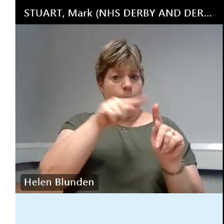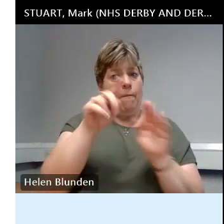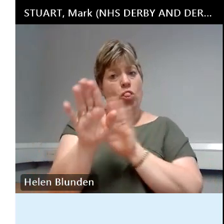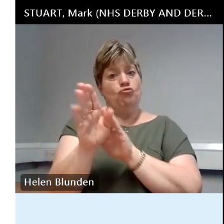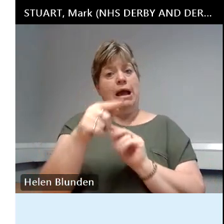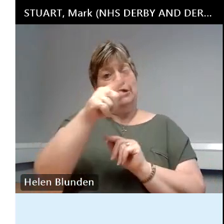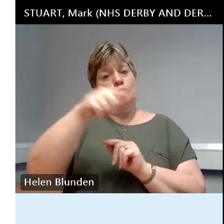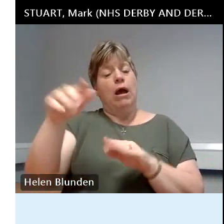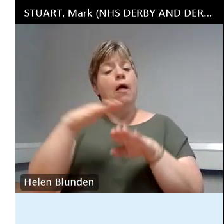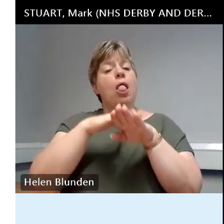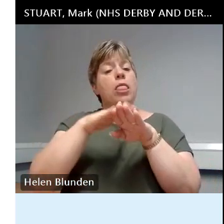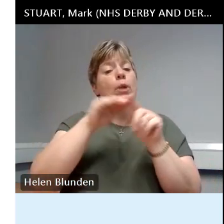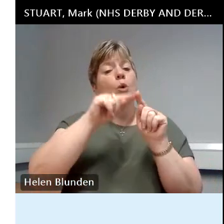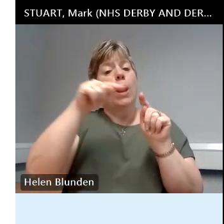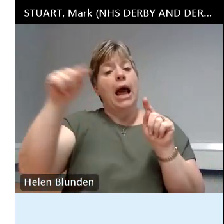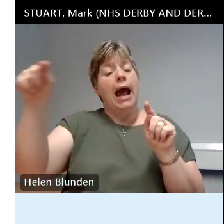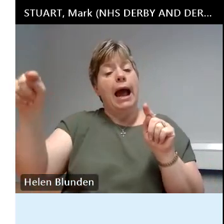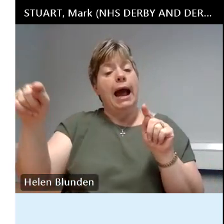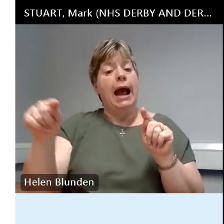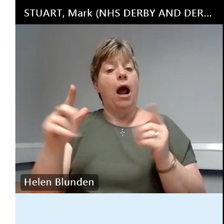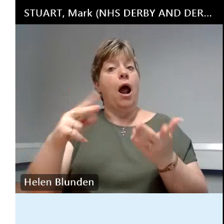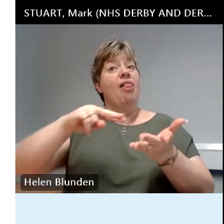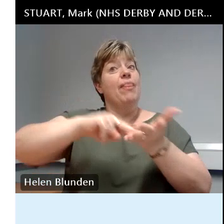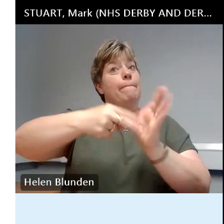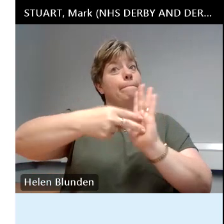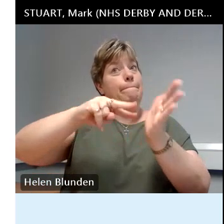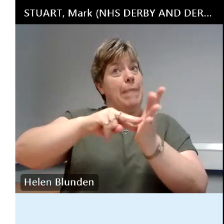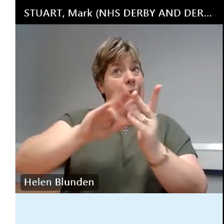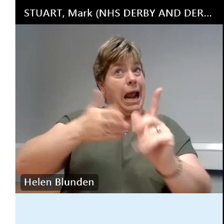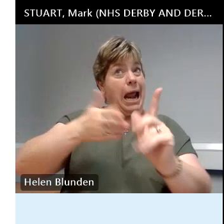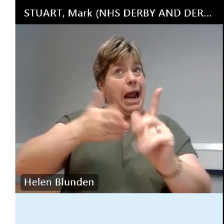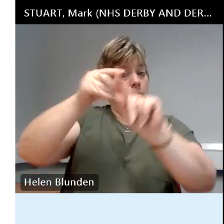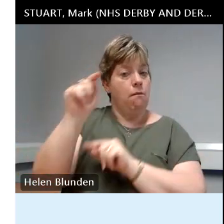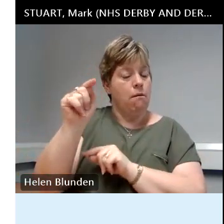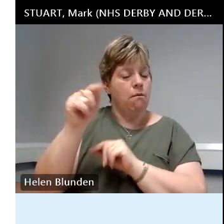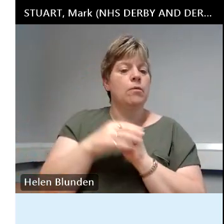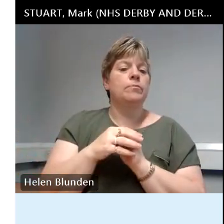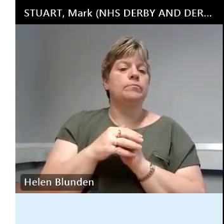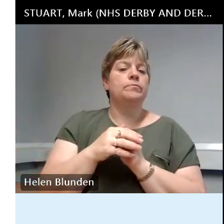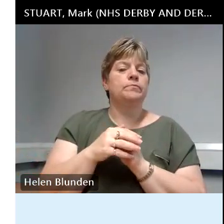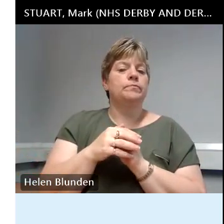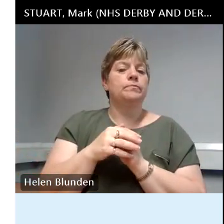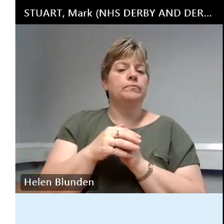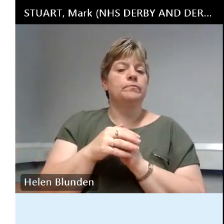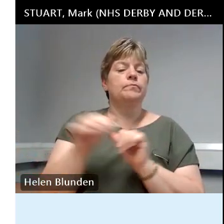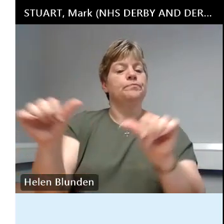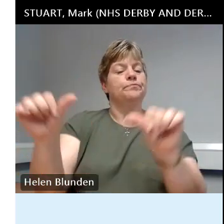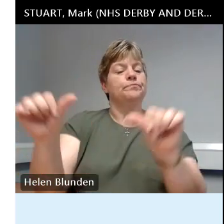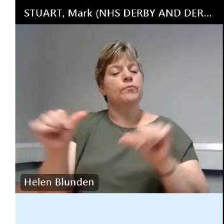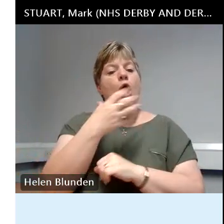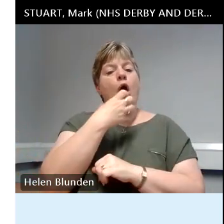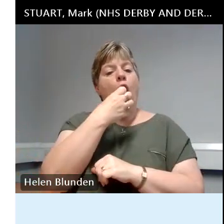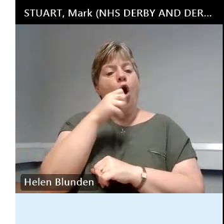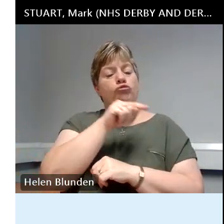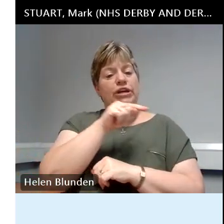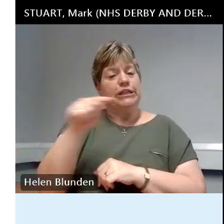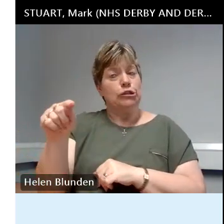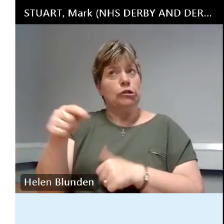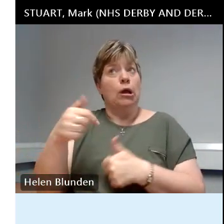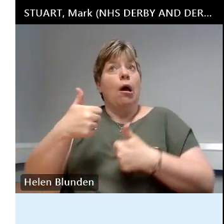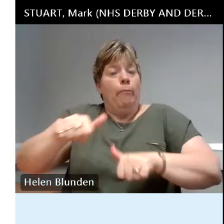right, the blue line is what the plan was for Derby and Derbyshire. The orange is what we've been able